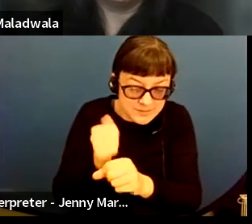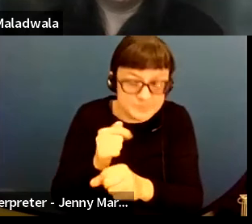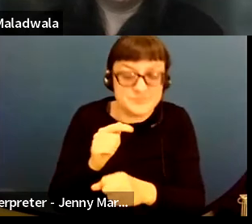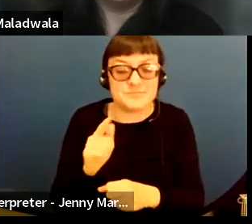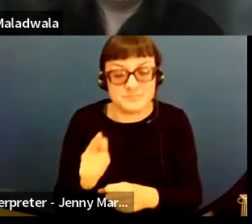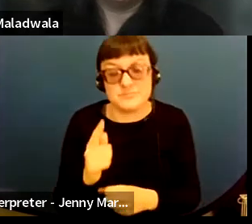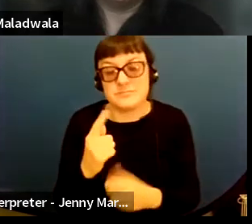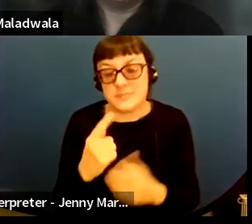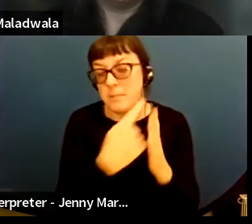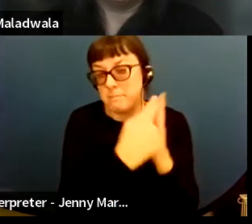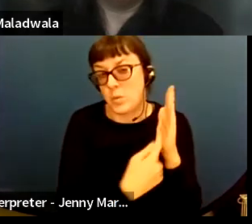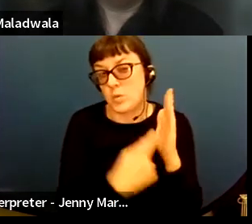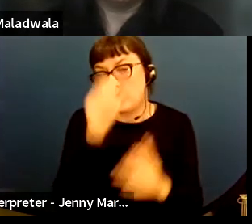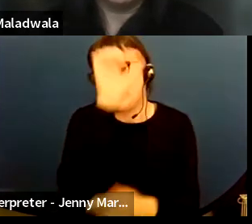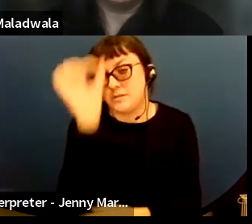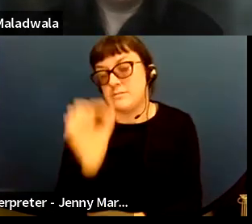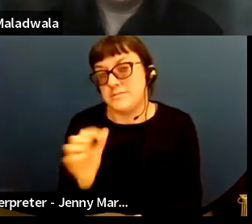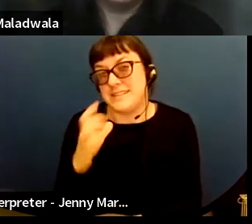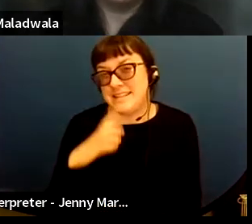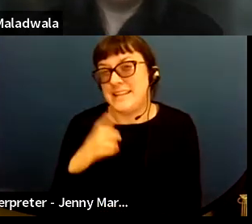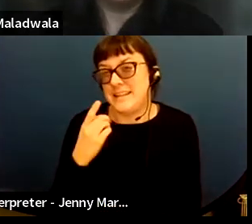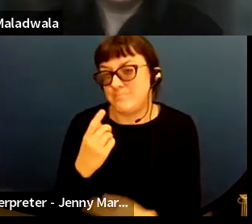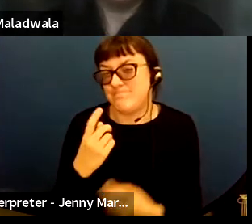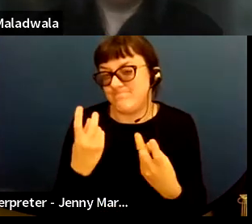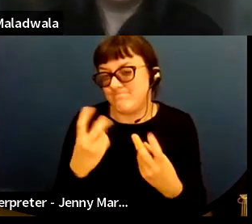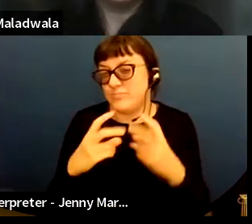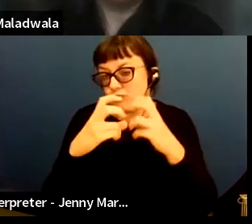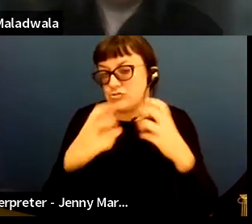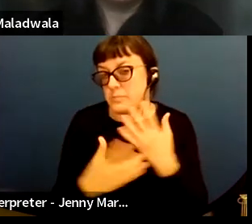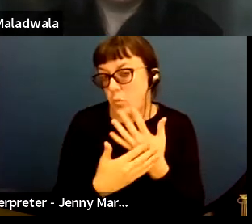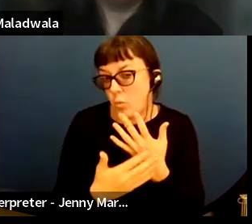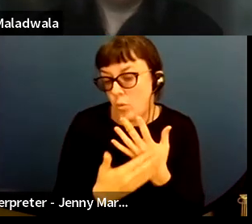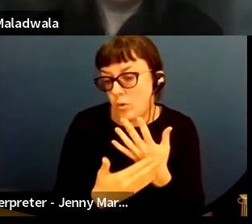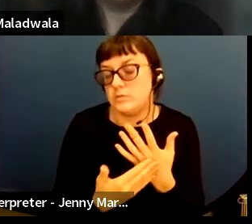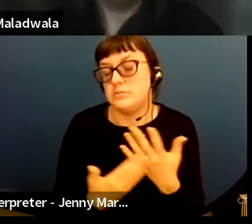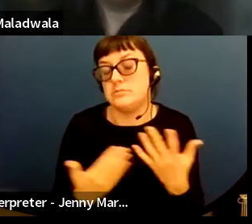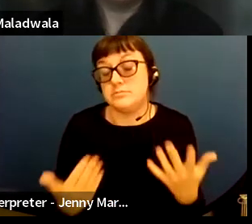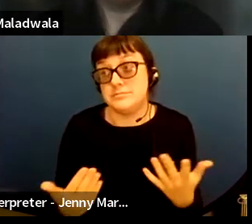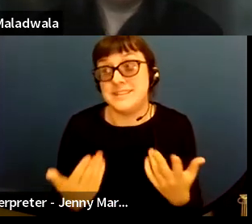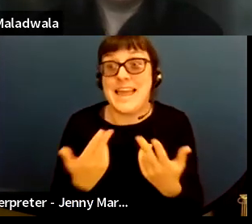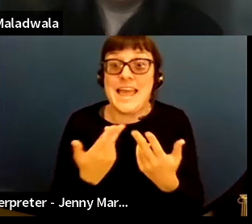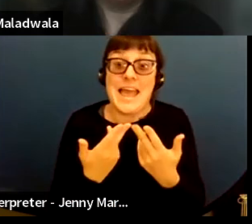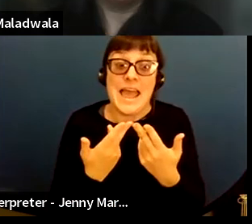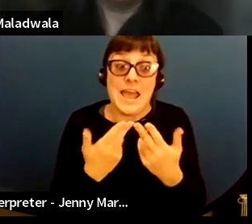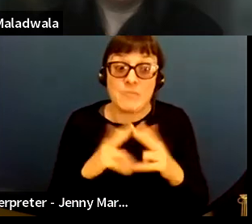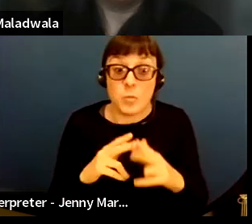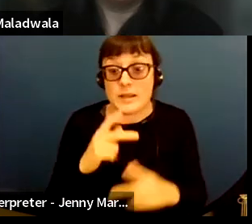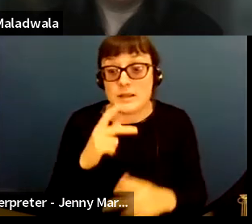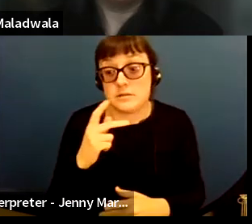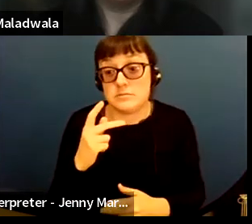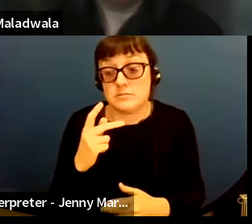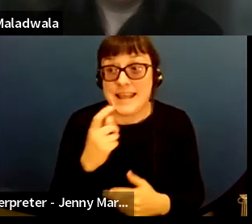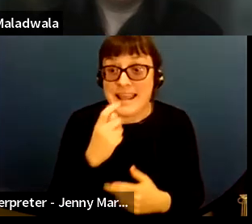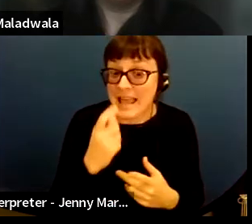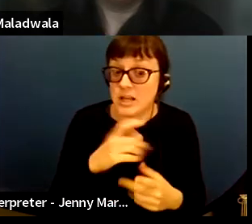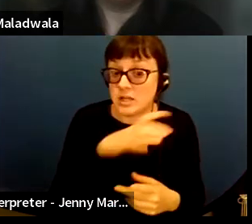it's a policy question and something that needs to be explored a lot more. Because I think if we were able to do that, that could